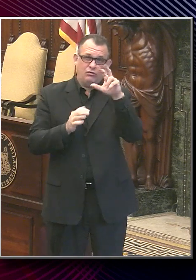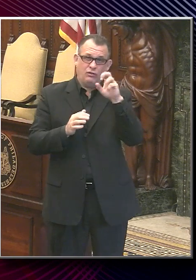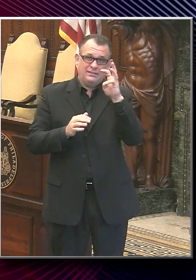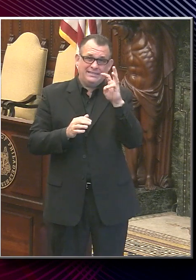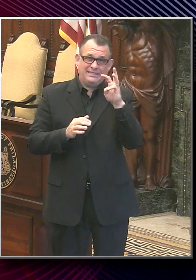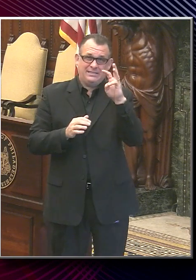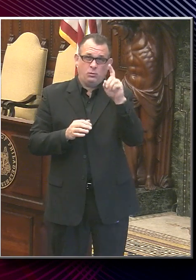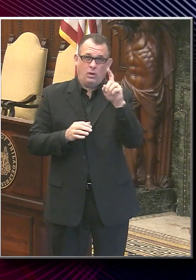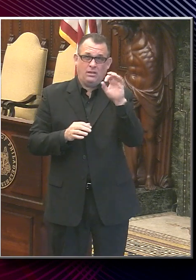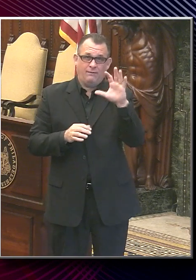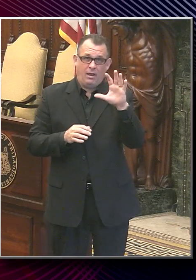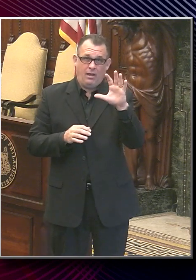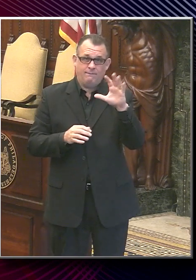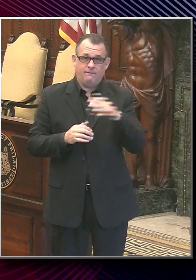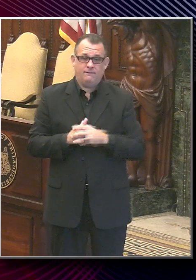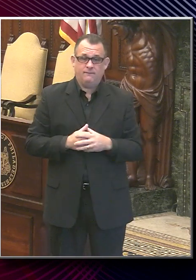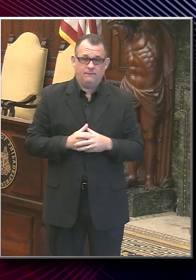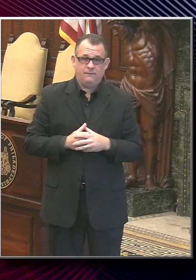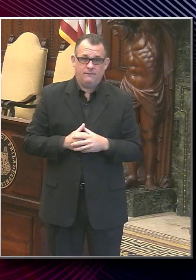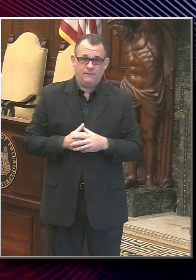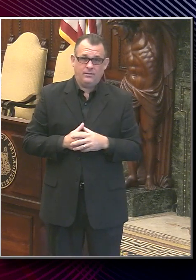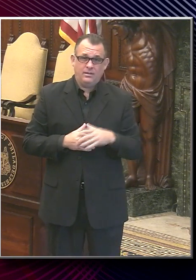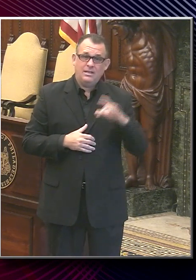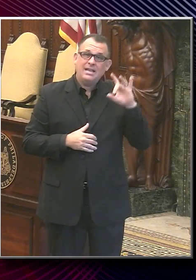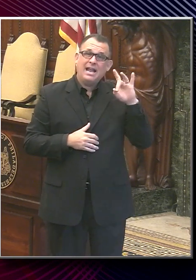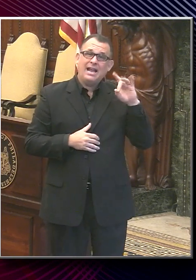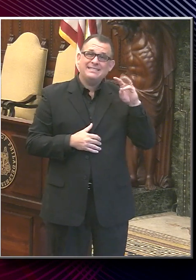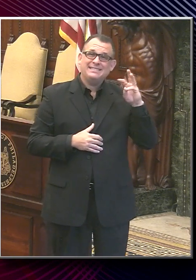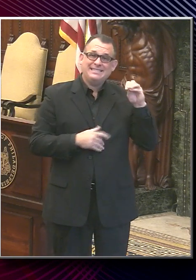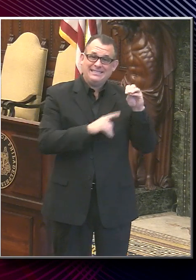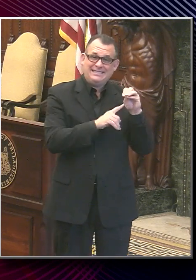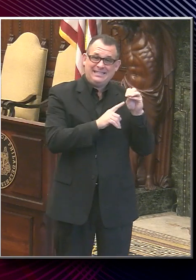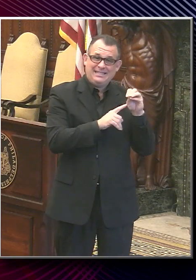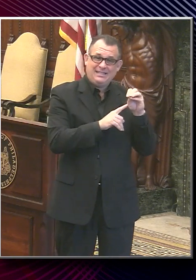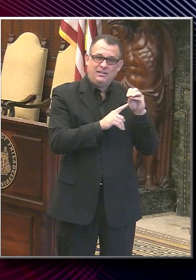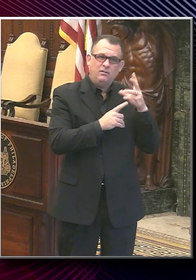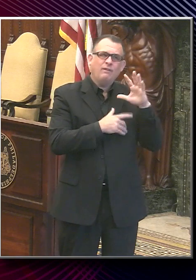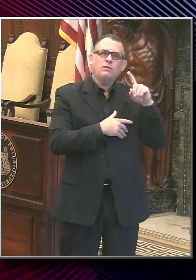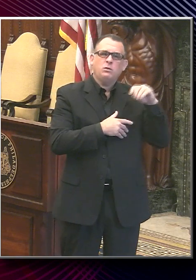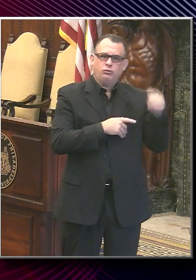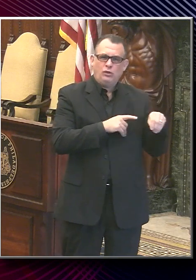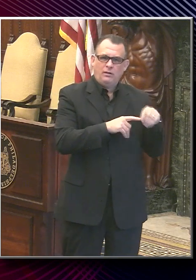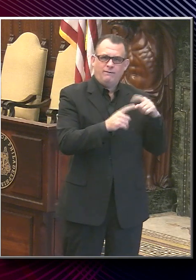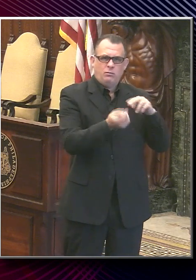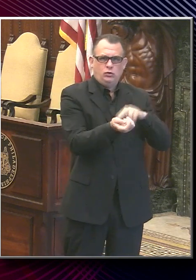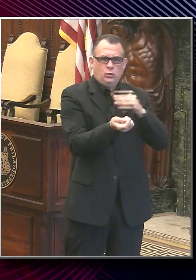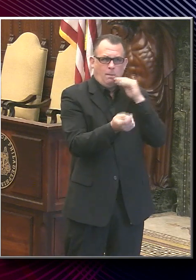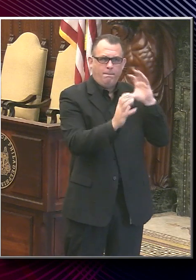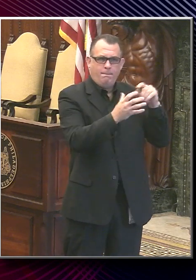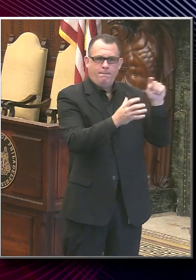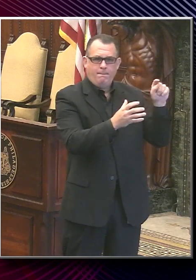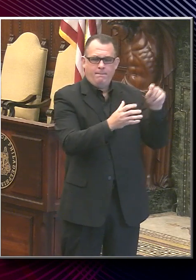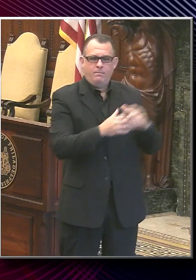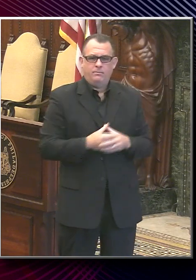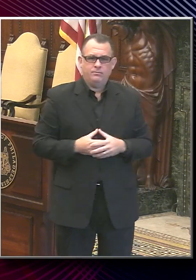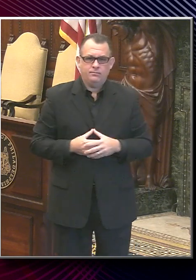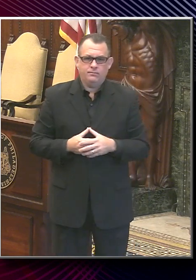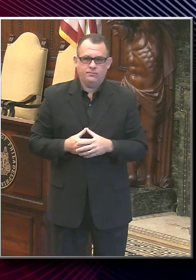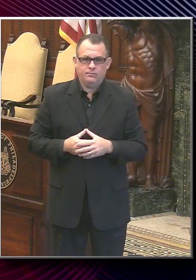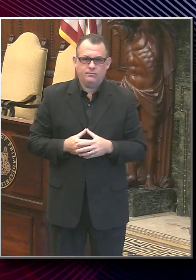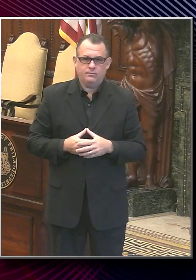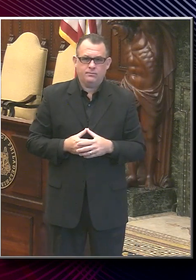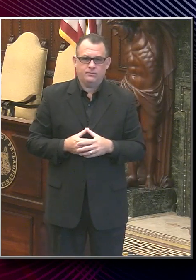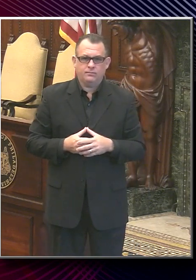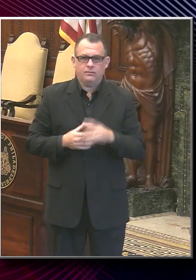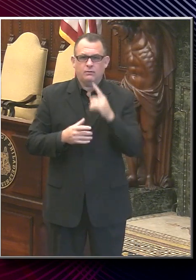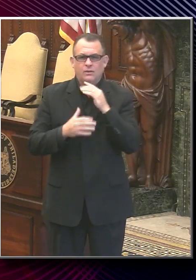epidemic, of which 860 or 51% were in nursing home residents. Now, in the past week, we're averaging about 7 deaths